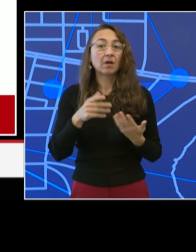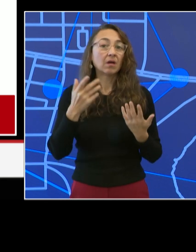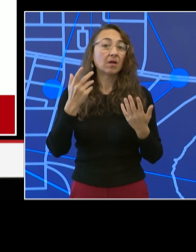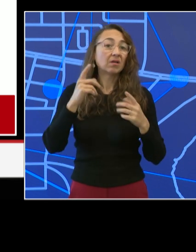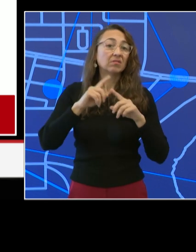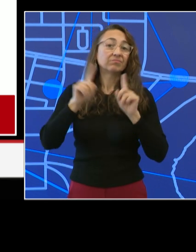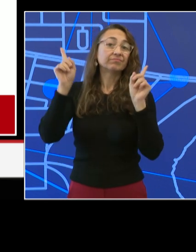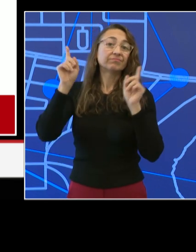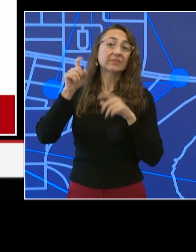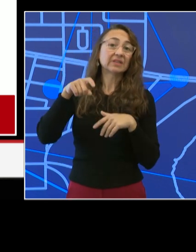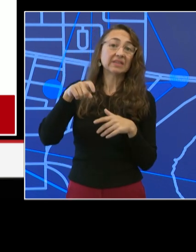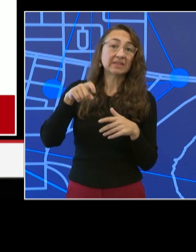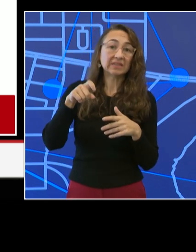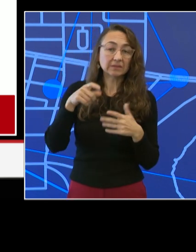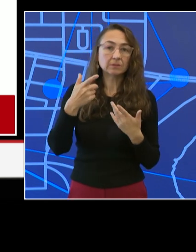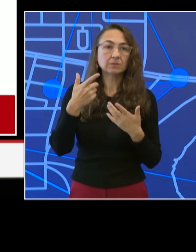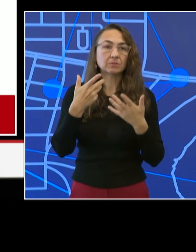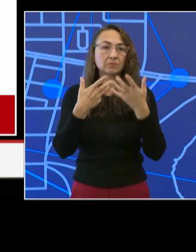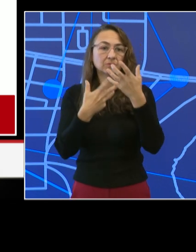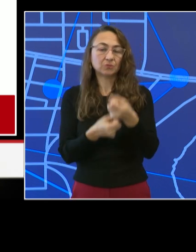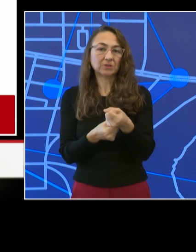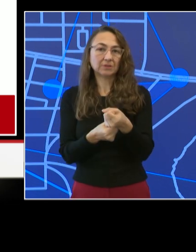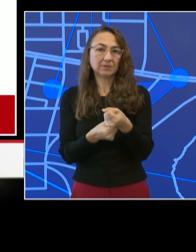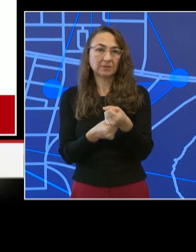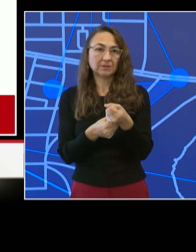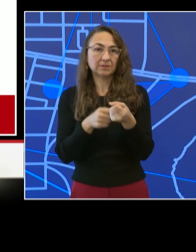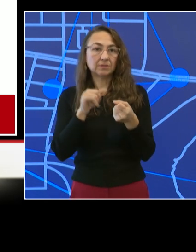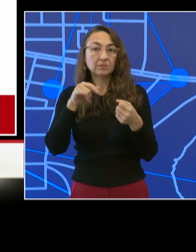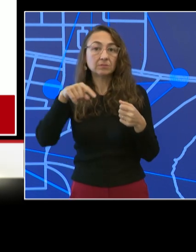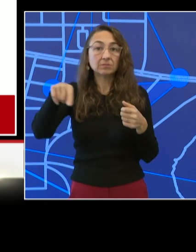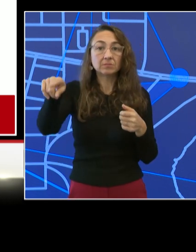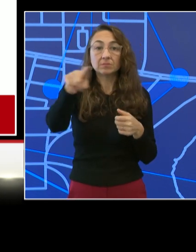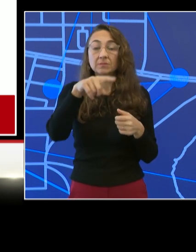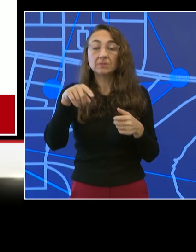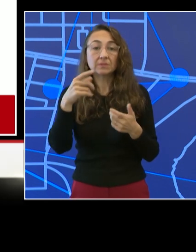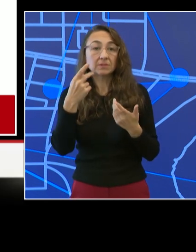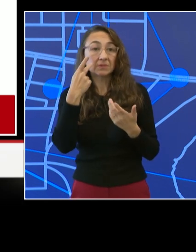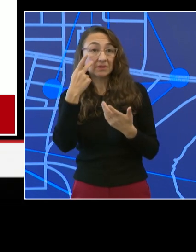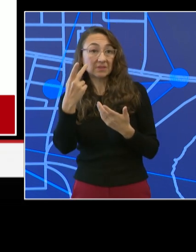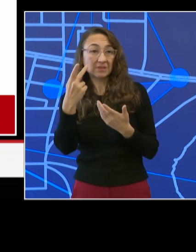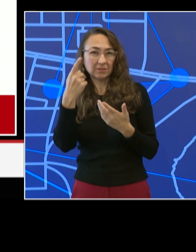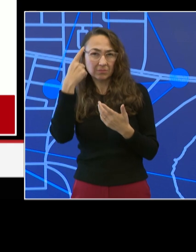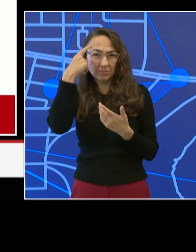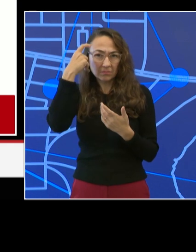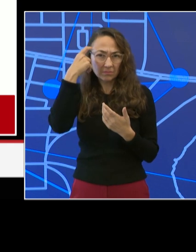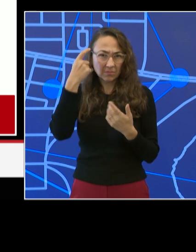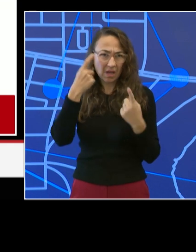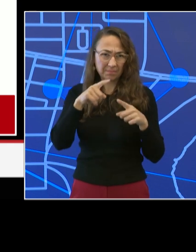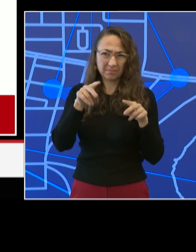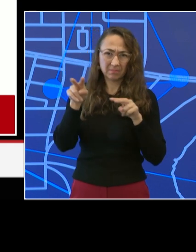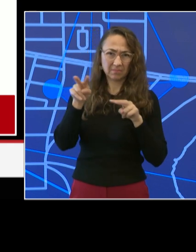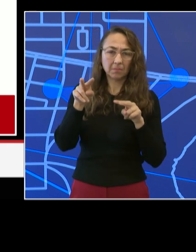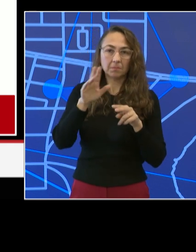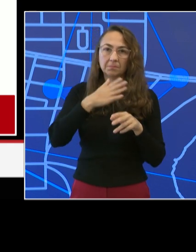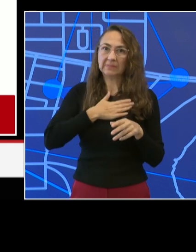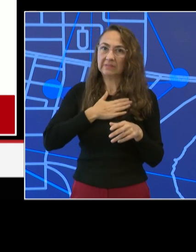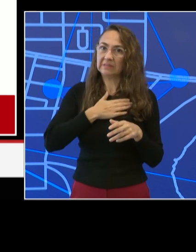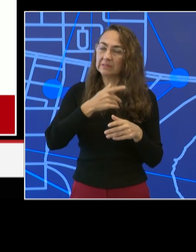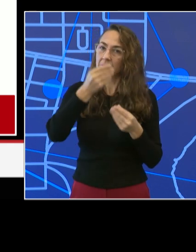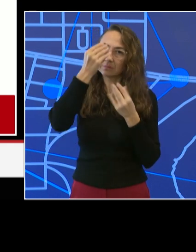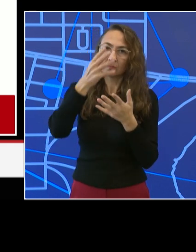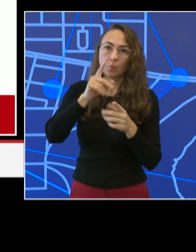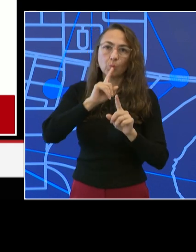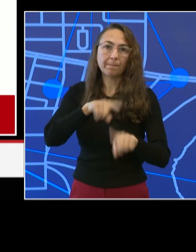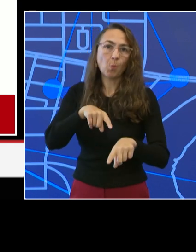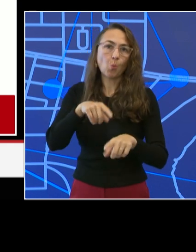all the time, you see something, say something, and to help us close cases. Well, in order for that to be the case in some places, seeing someone who